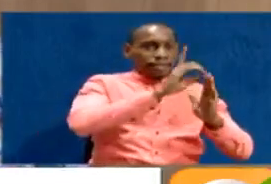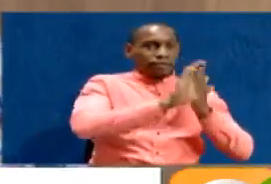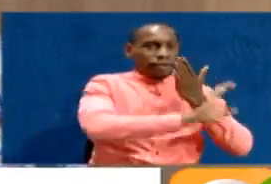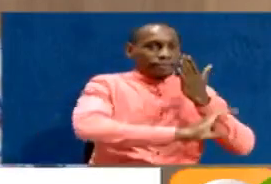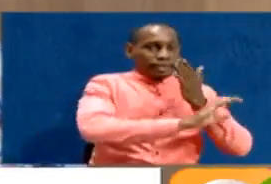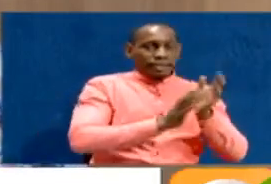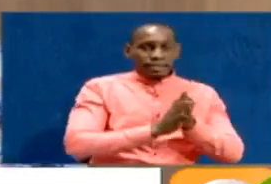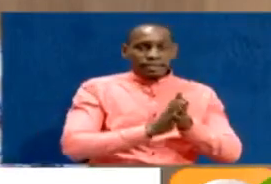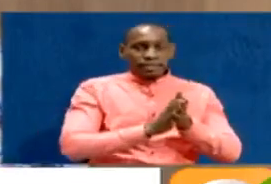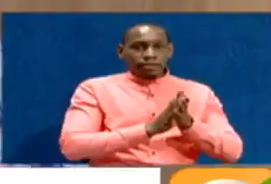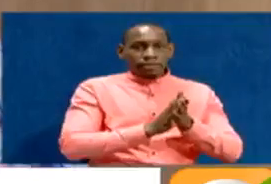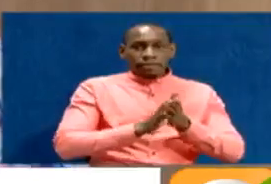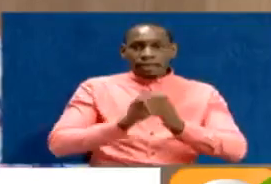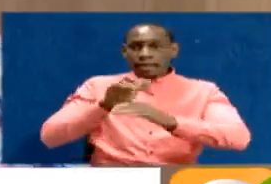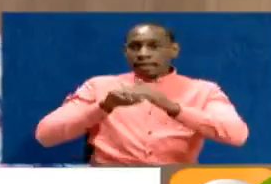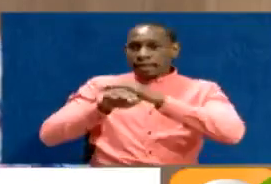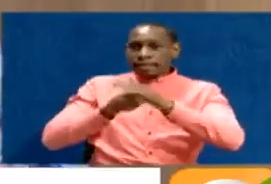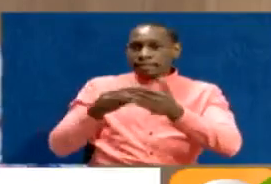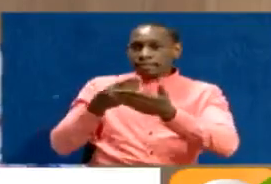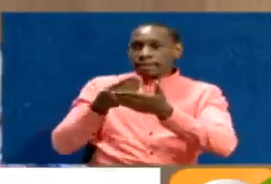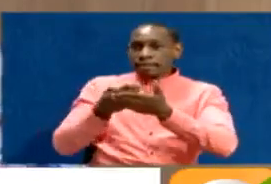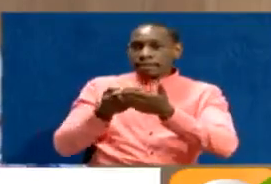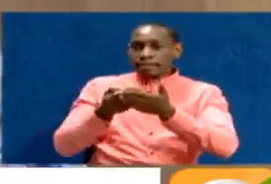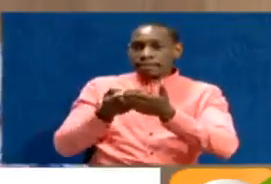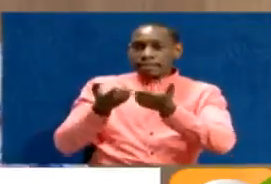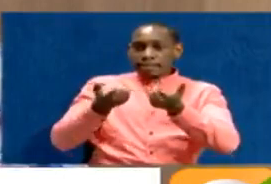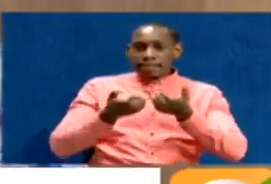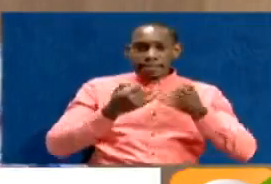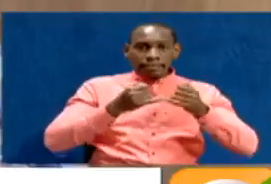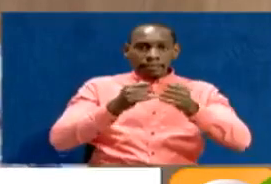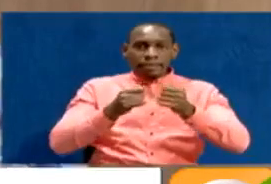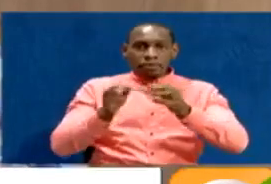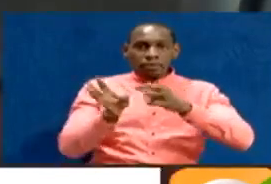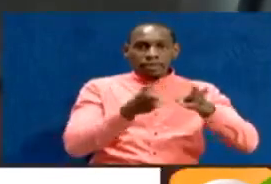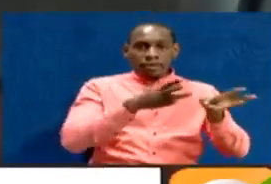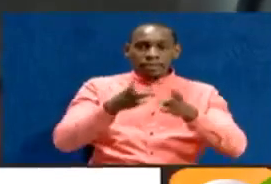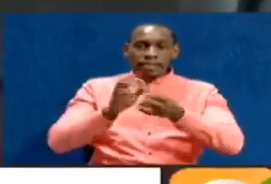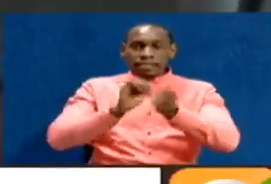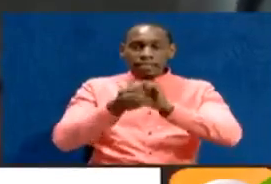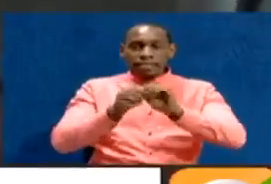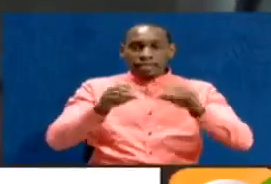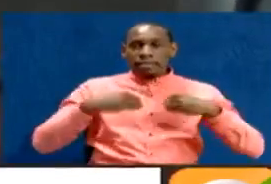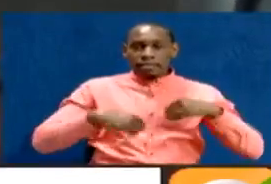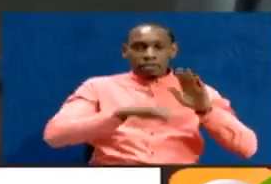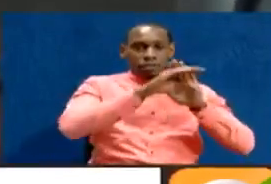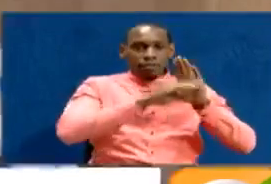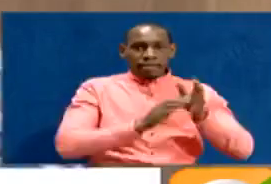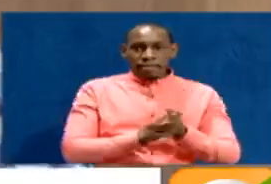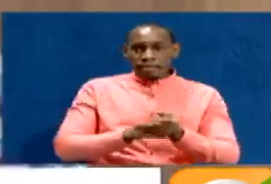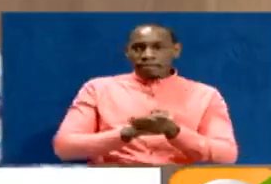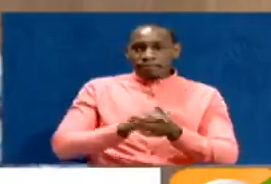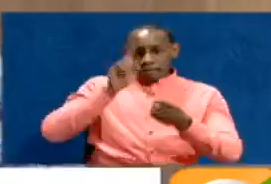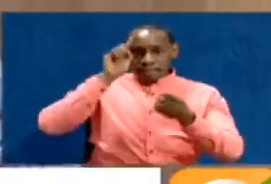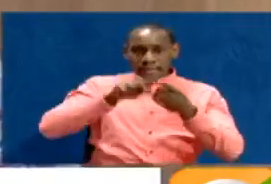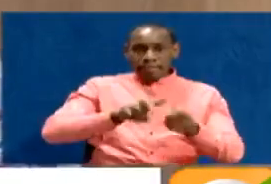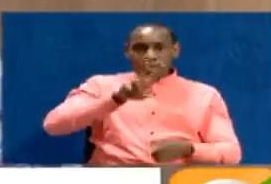countries, secure the financial resources required to implement climate adaptation programs. In our journey to the